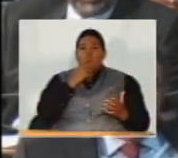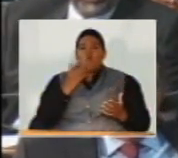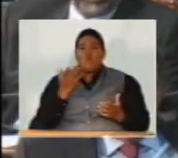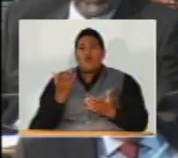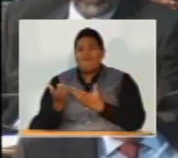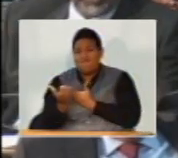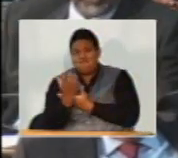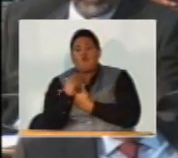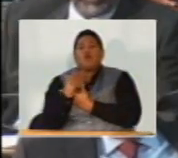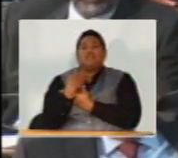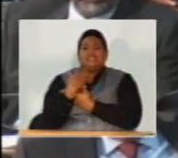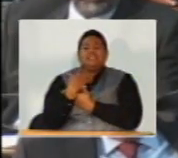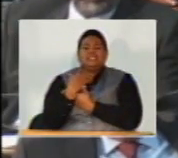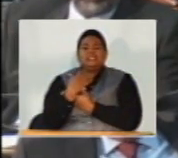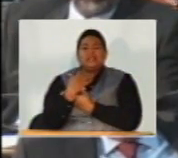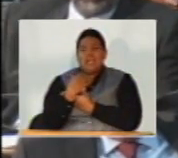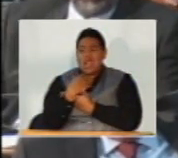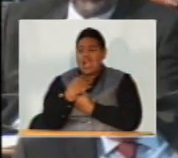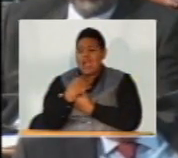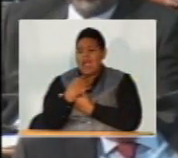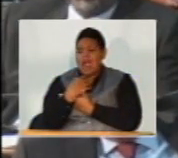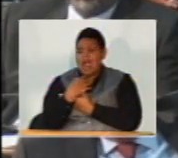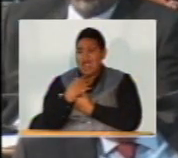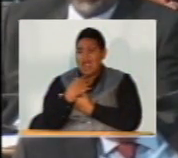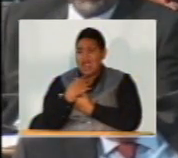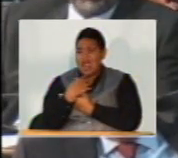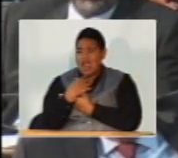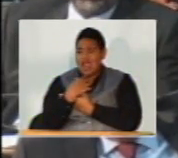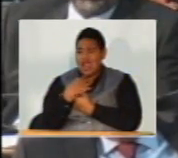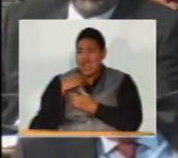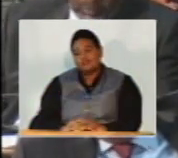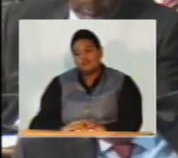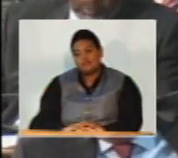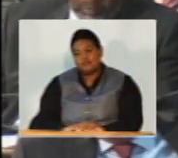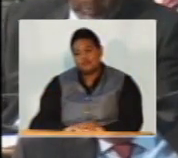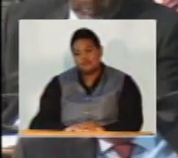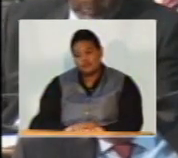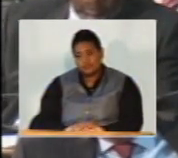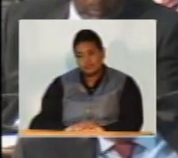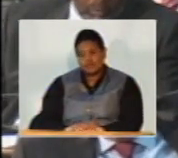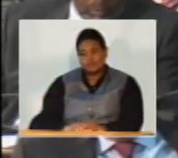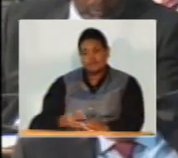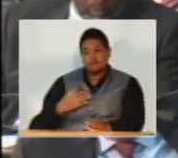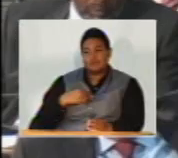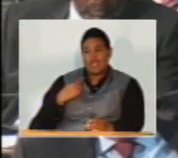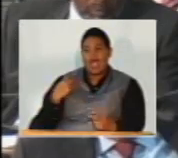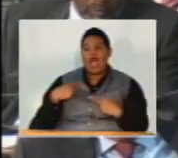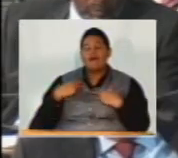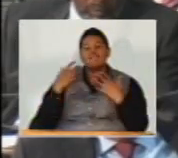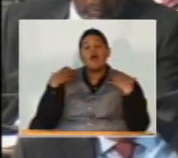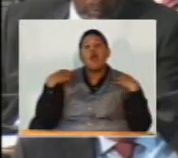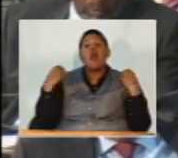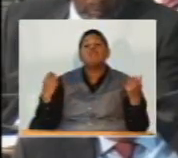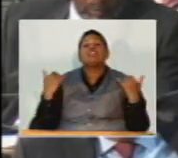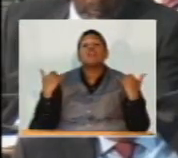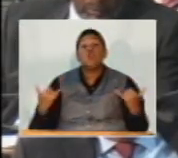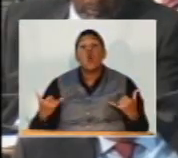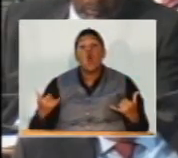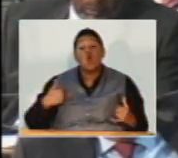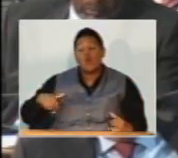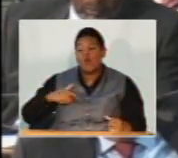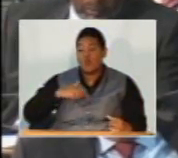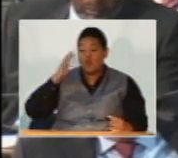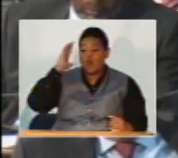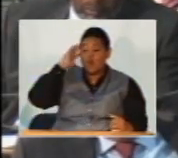sourcing, and I couldn't get them to budge below 19 cents. I have every confidence now that we will be able